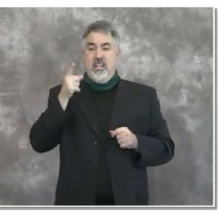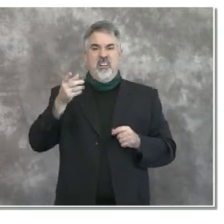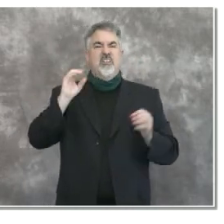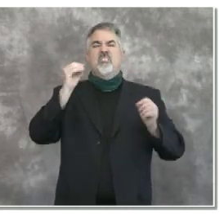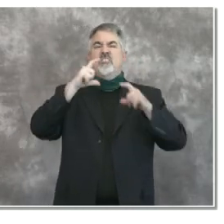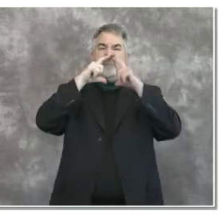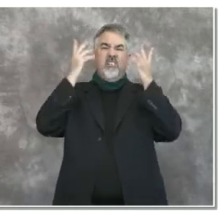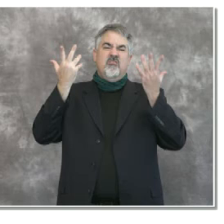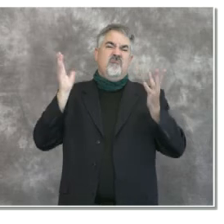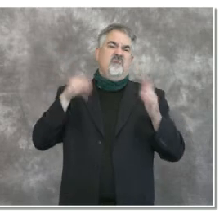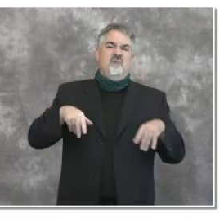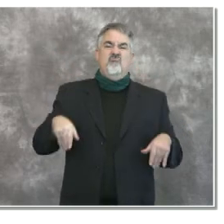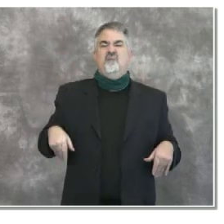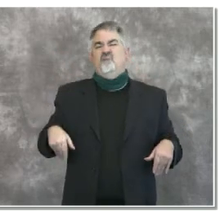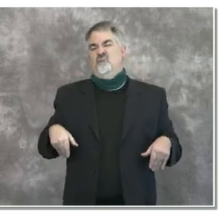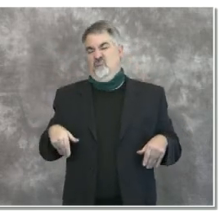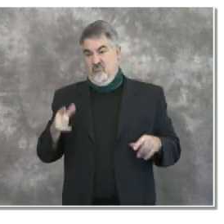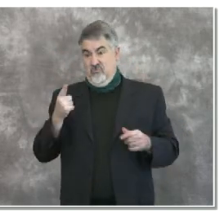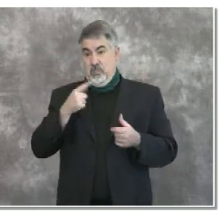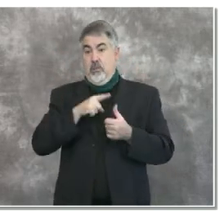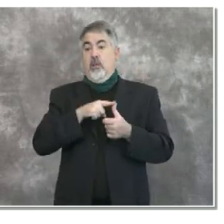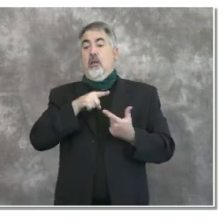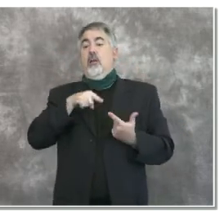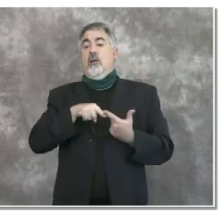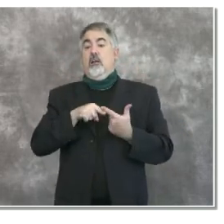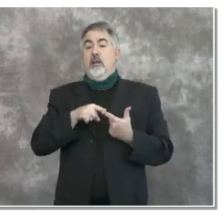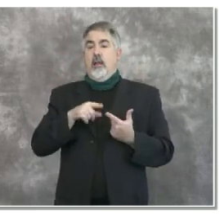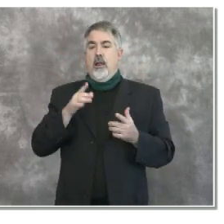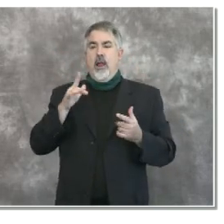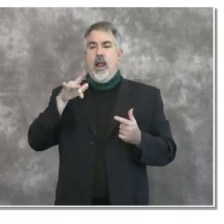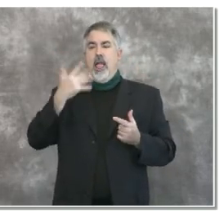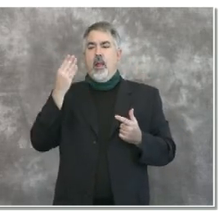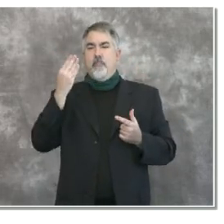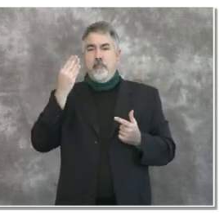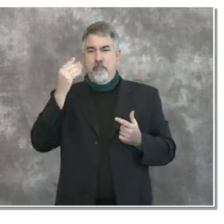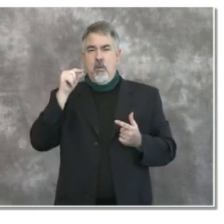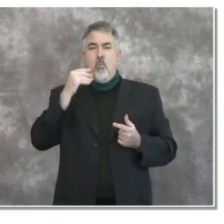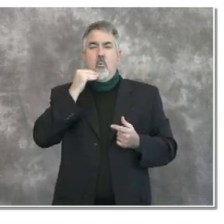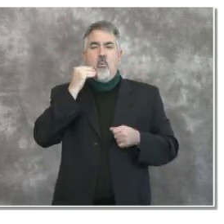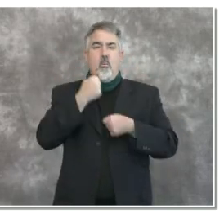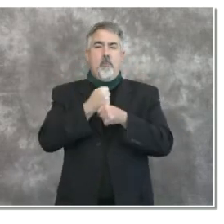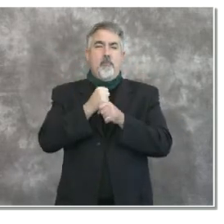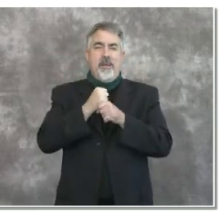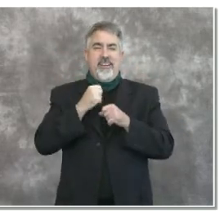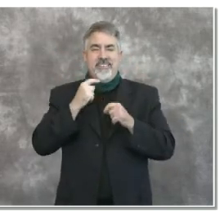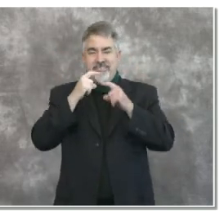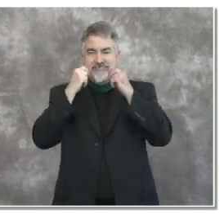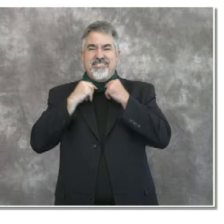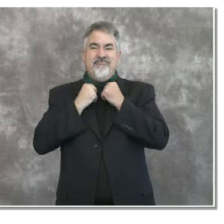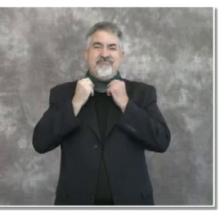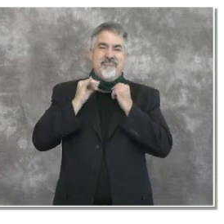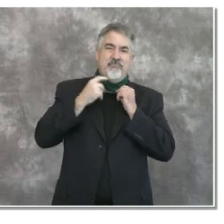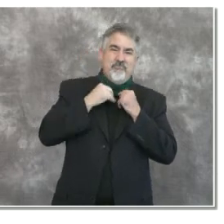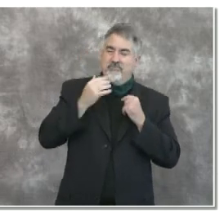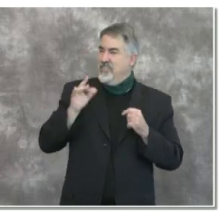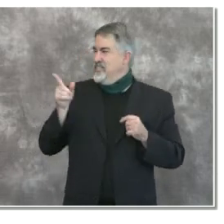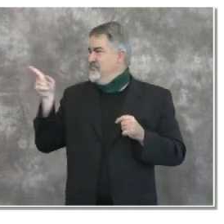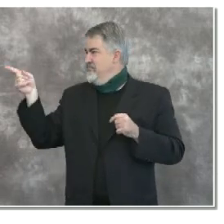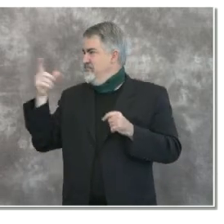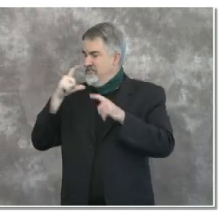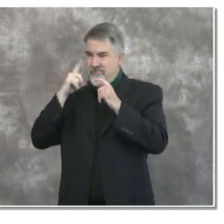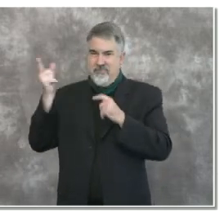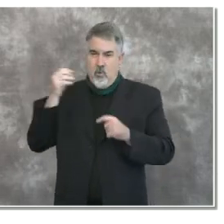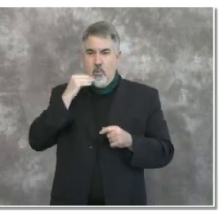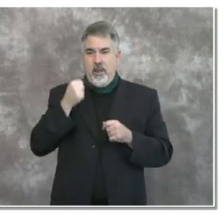any mask, those in the light blue wearing the kind of mask that I have on right now,